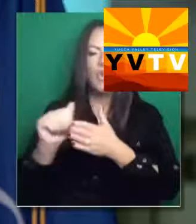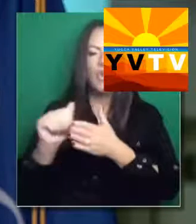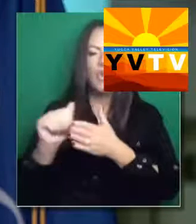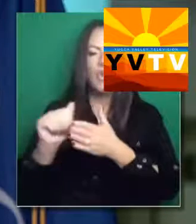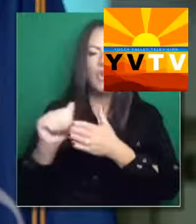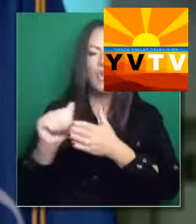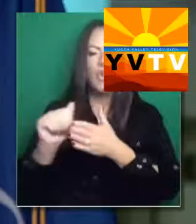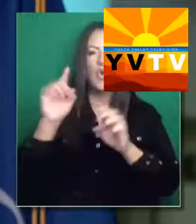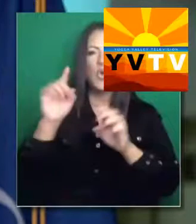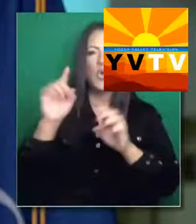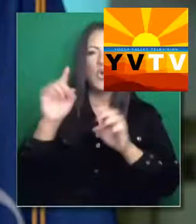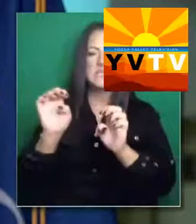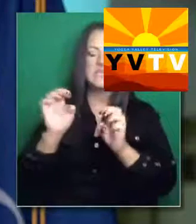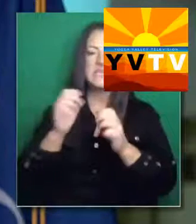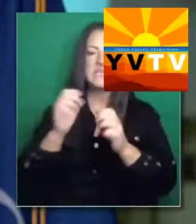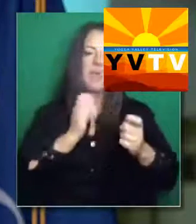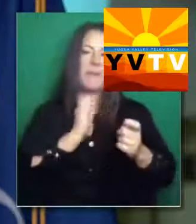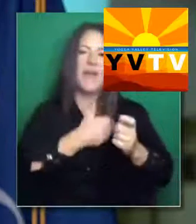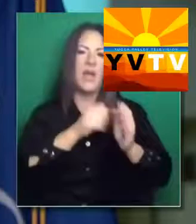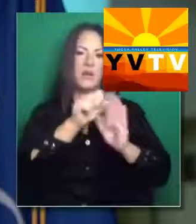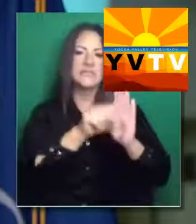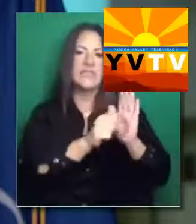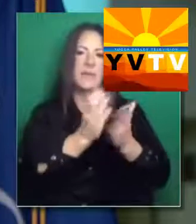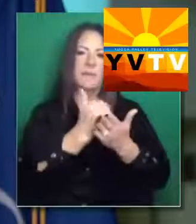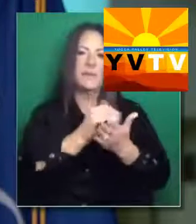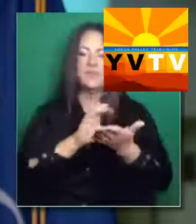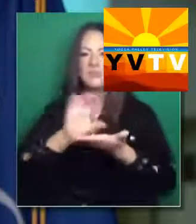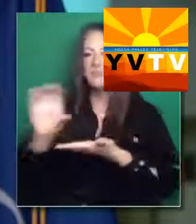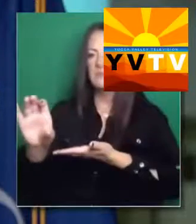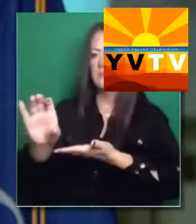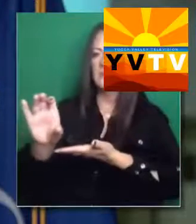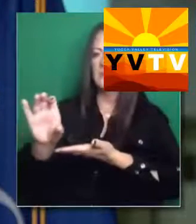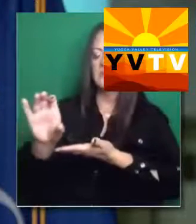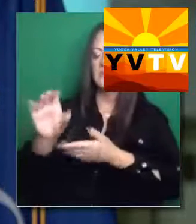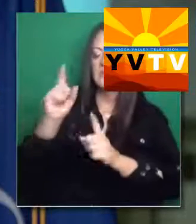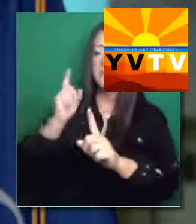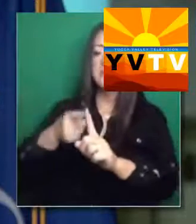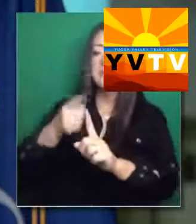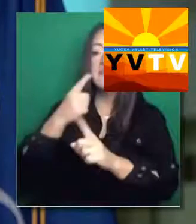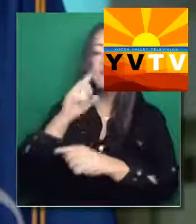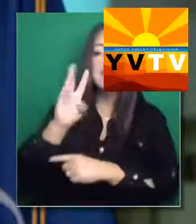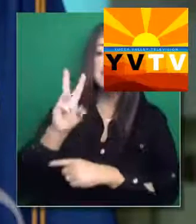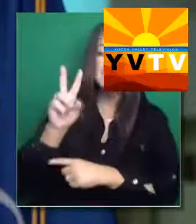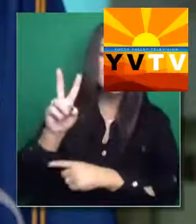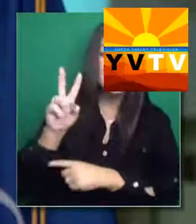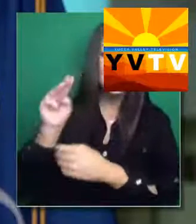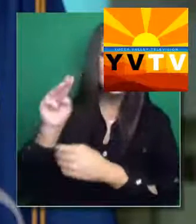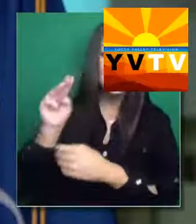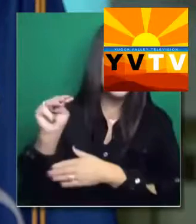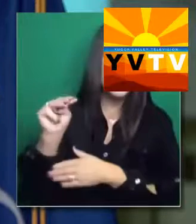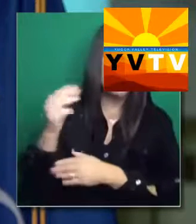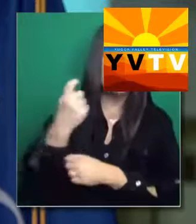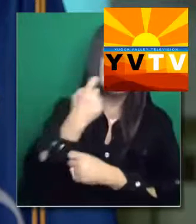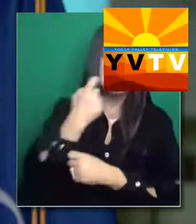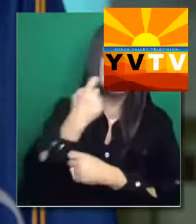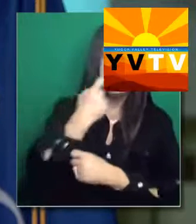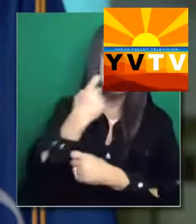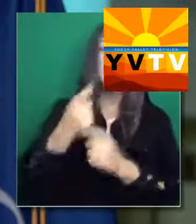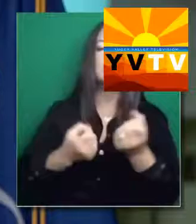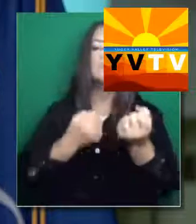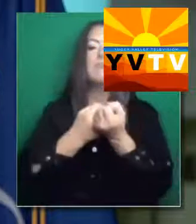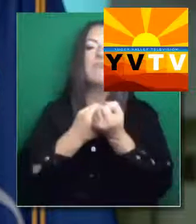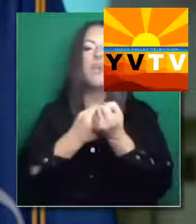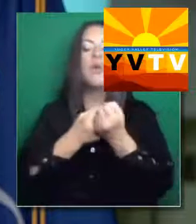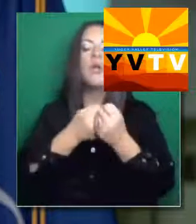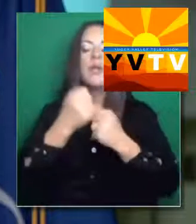appropriation, at least close to, 62 million specifically recently, to help support some of the county functions and